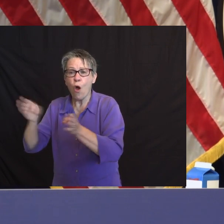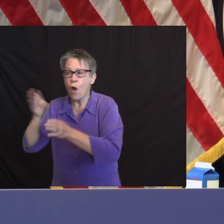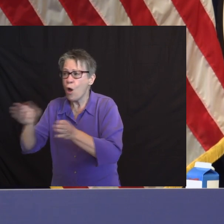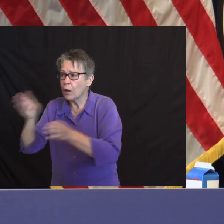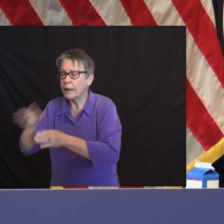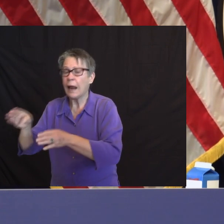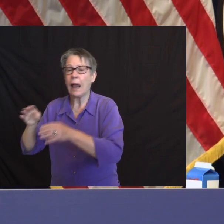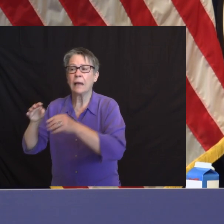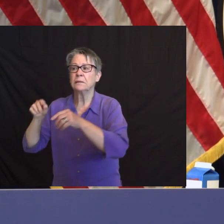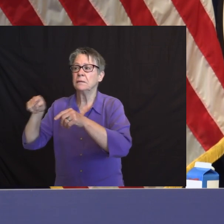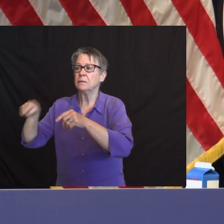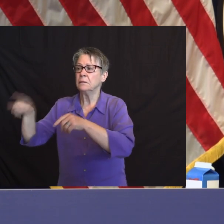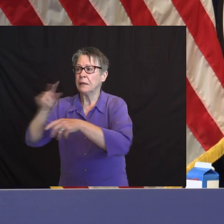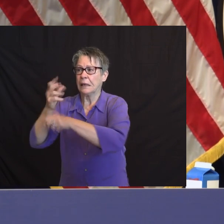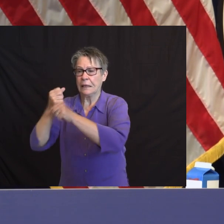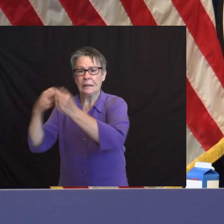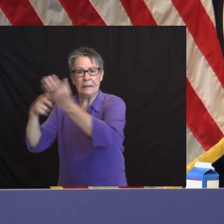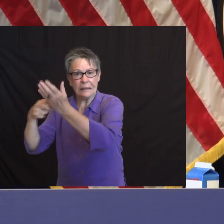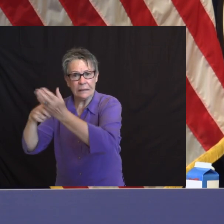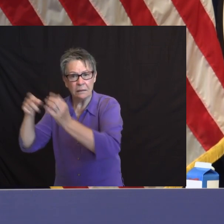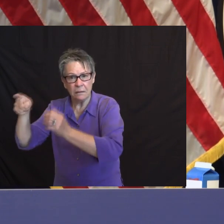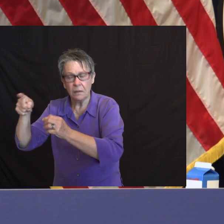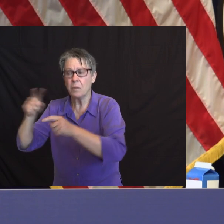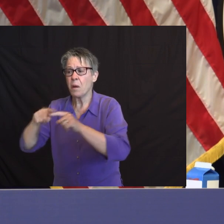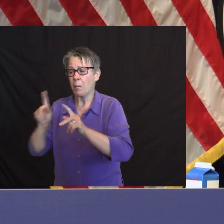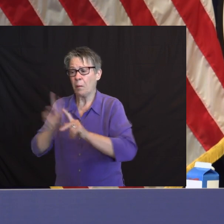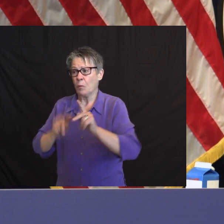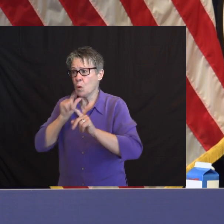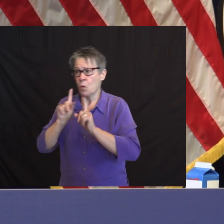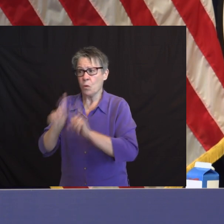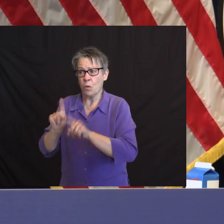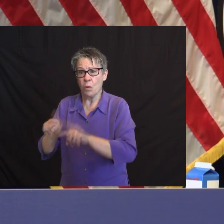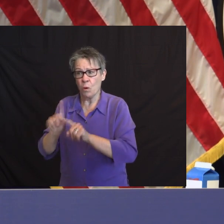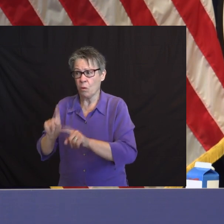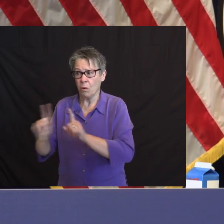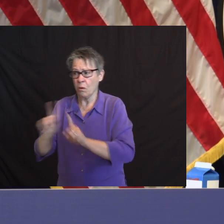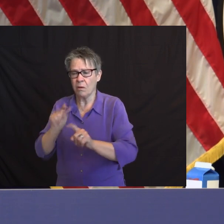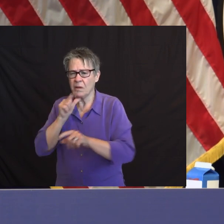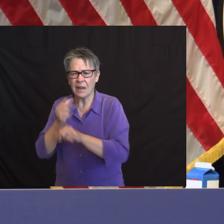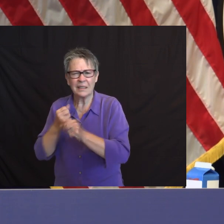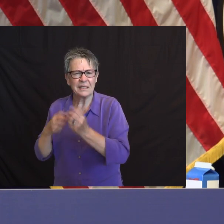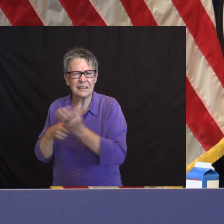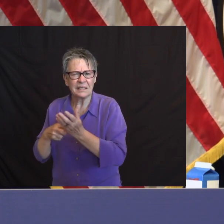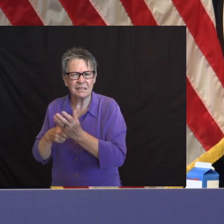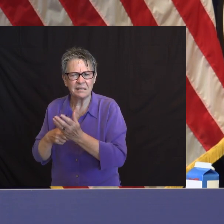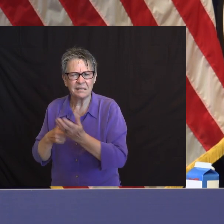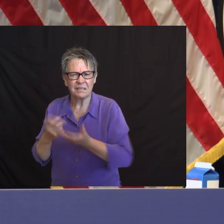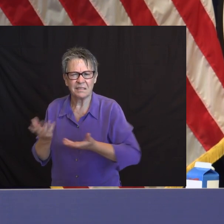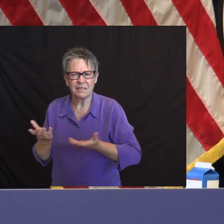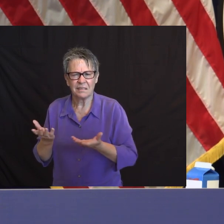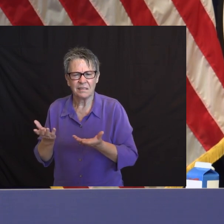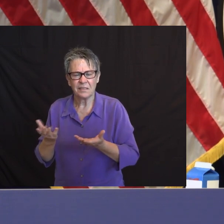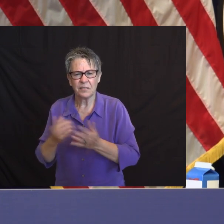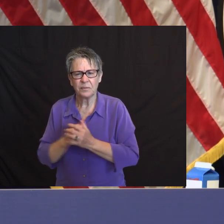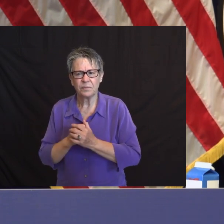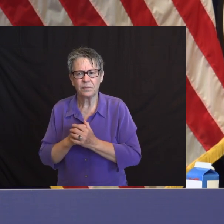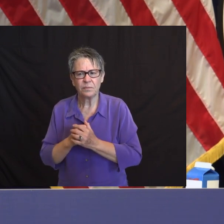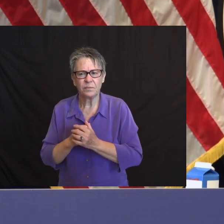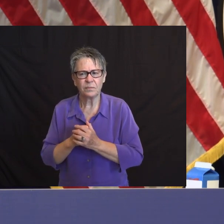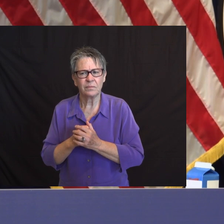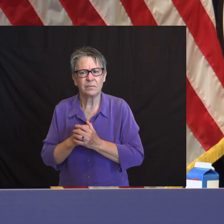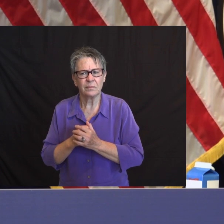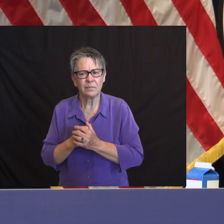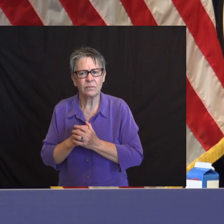say a couple of thousand in Hillside, probably more than that in Westfield. Pat, you tell me if you see this differently, or Matt, there's also a decision to be made for